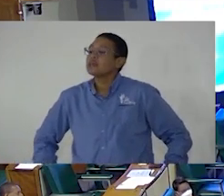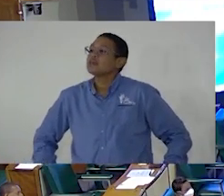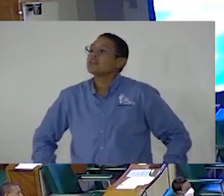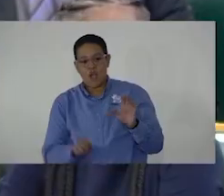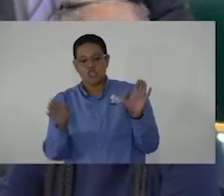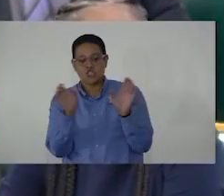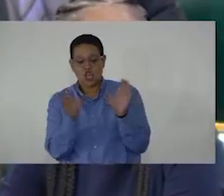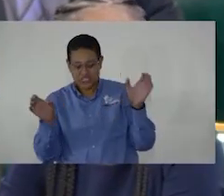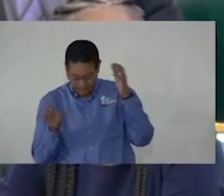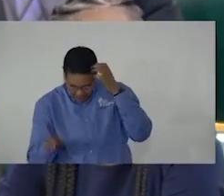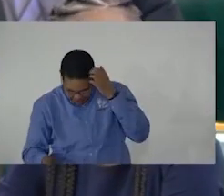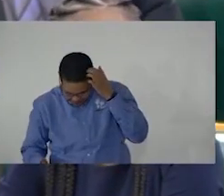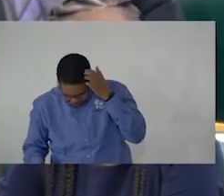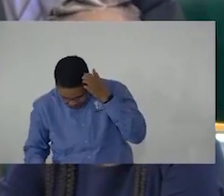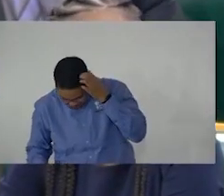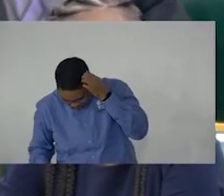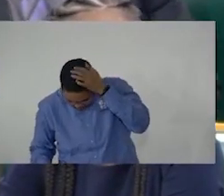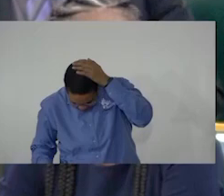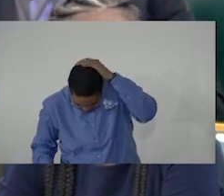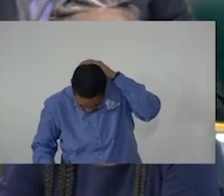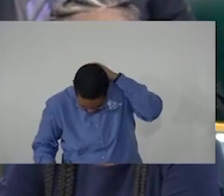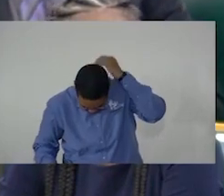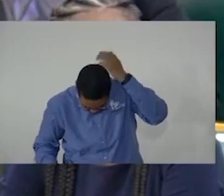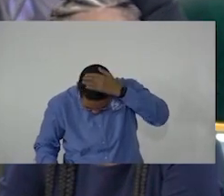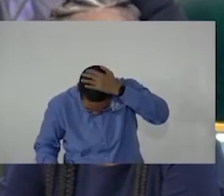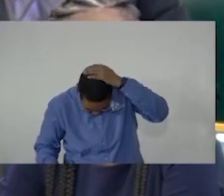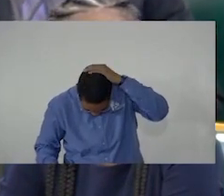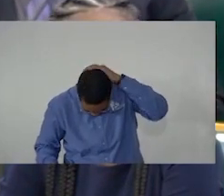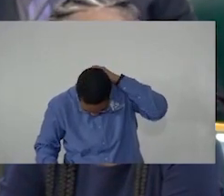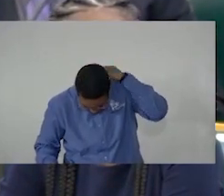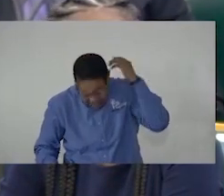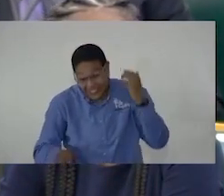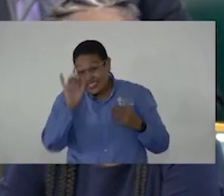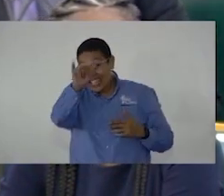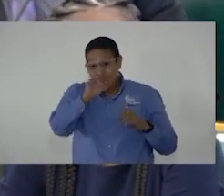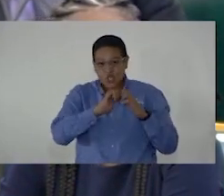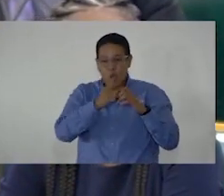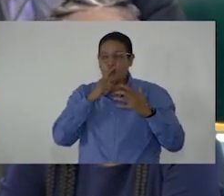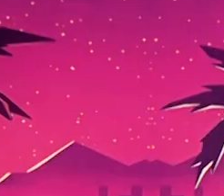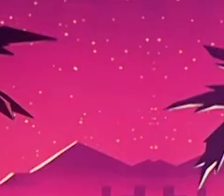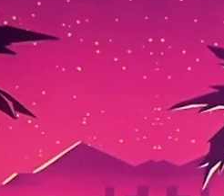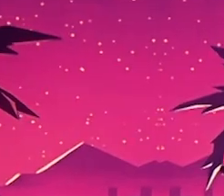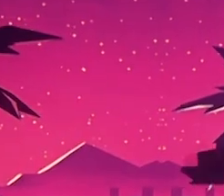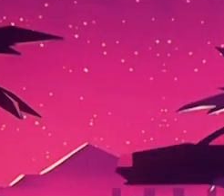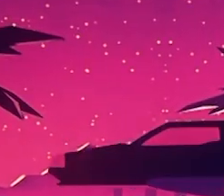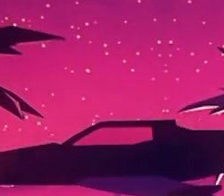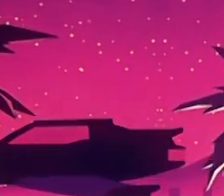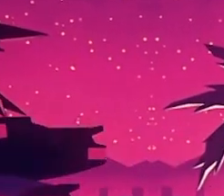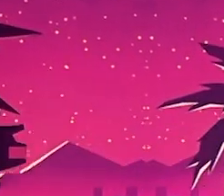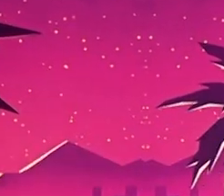criteria. This is how you lay the foundation for a digital society.